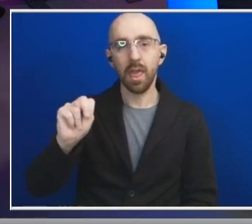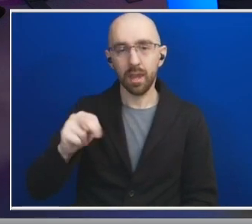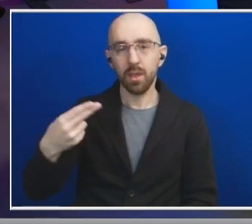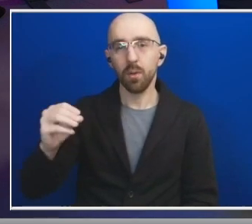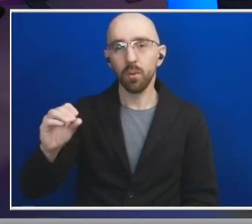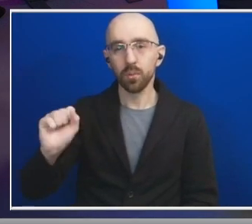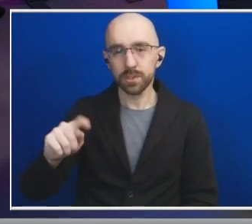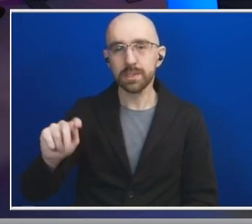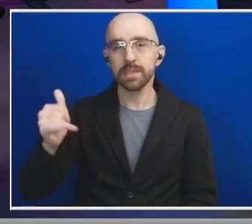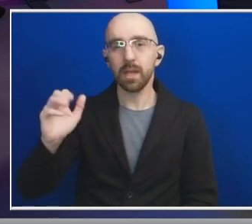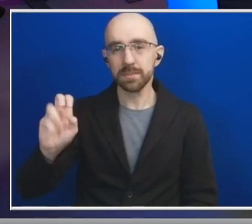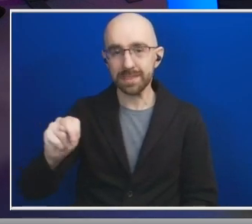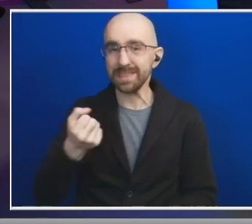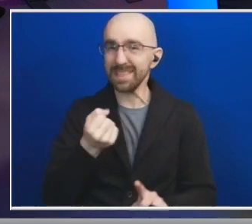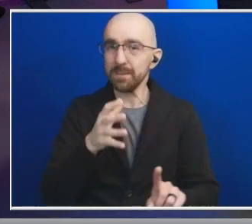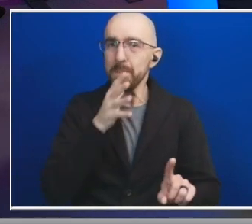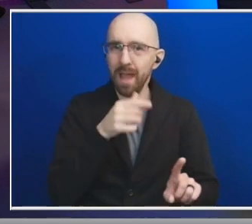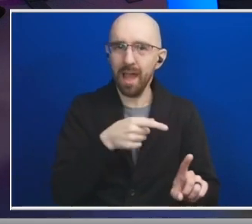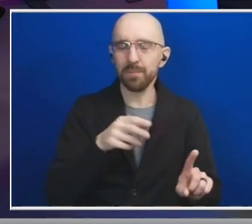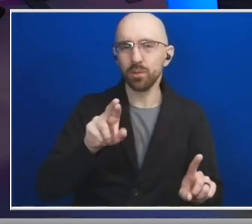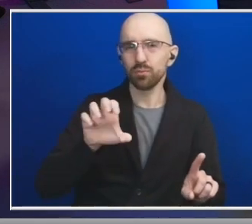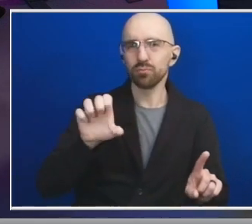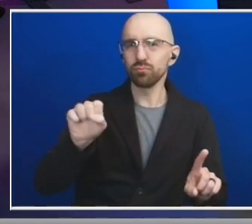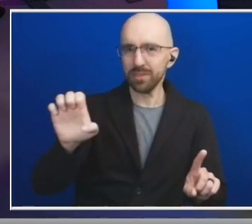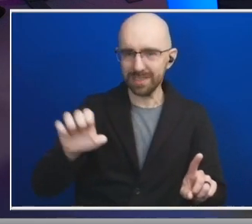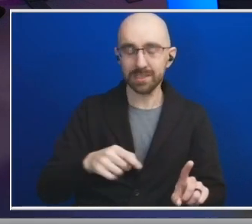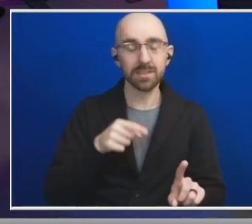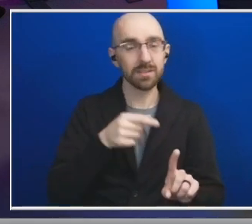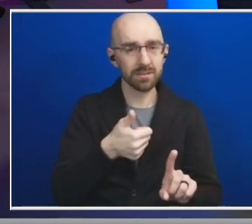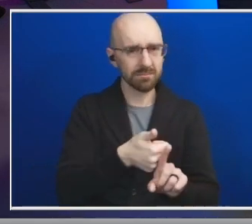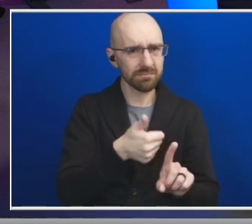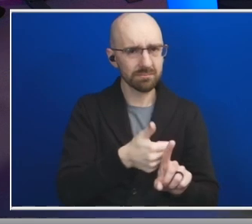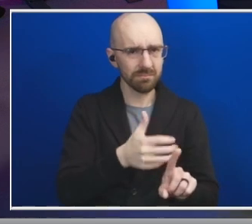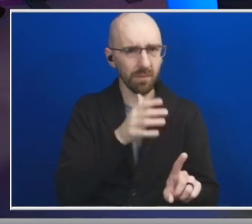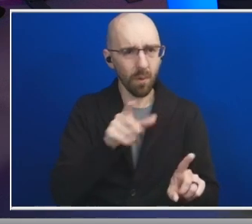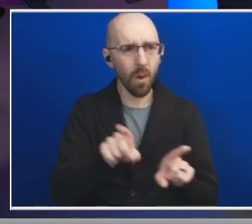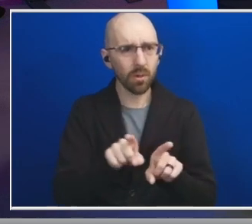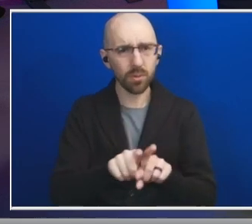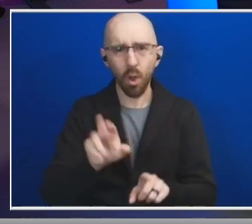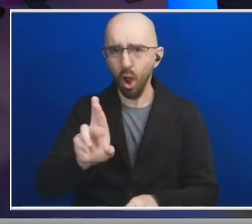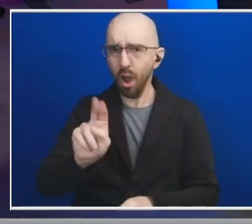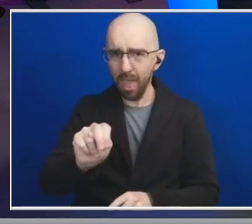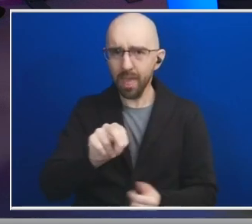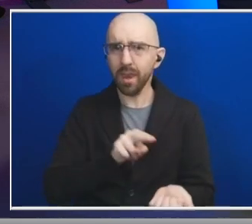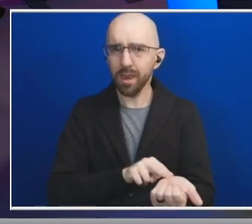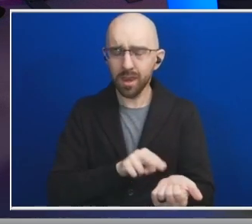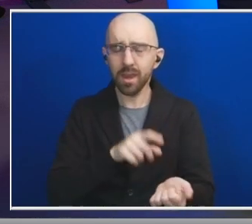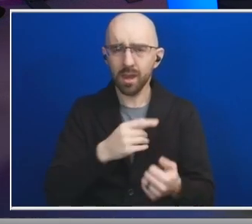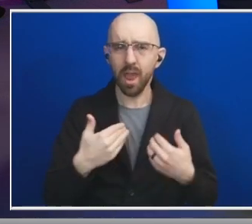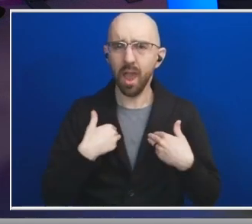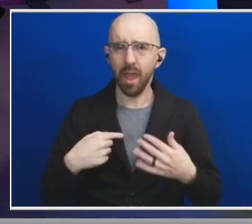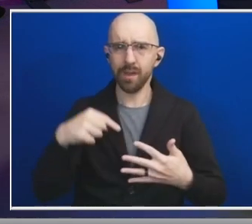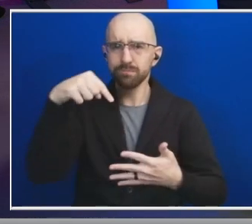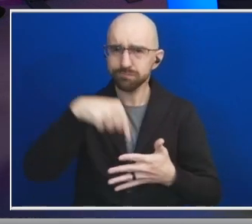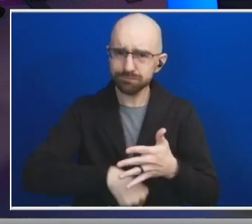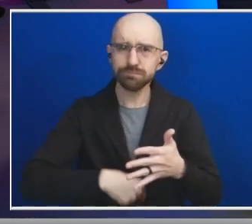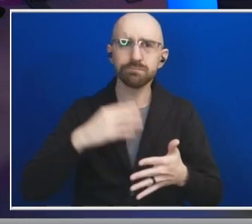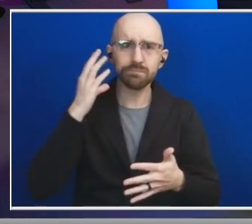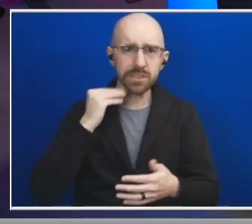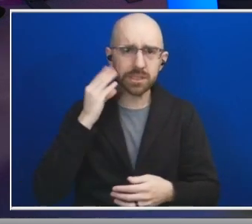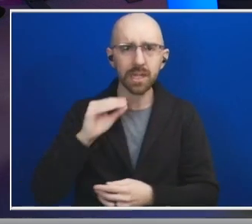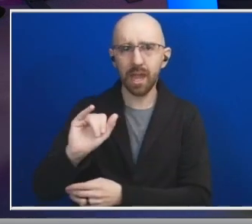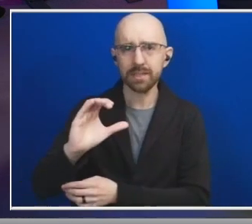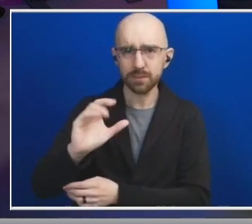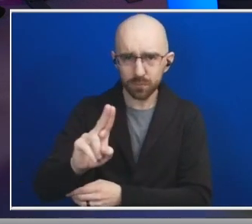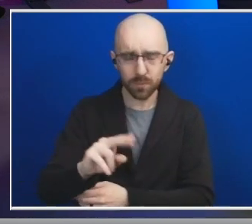We are so happy you're here. Reese, you are also an RN who's had extensive experience in ICUs and